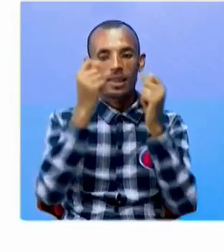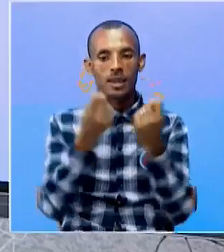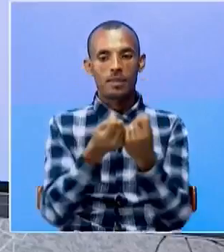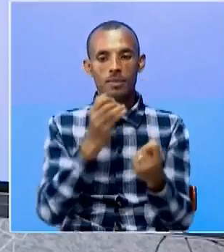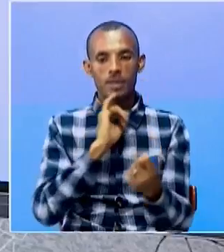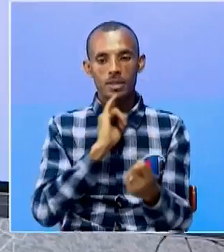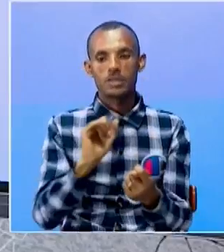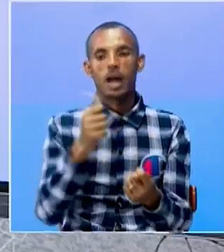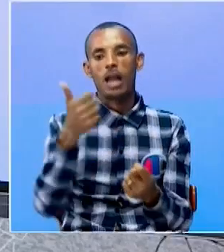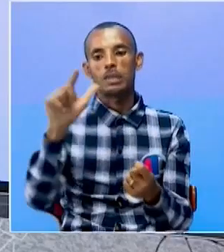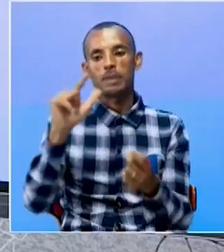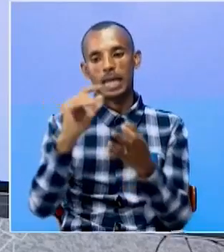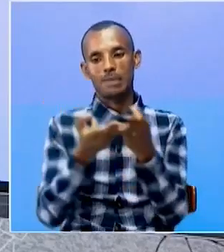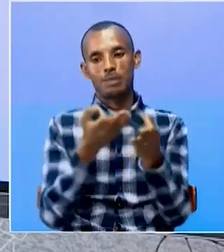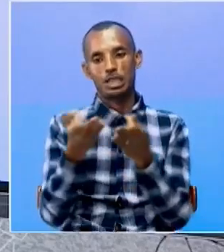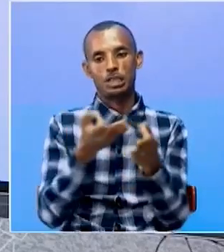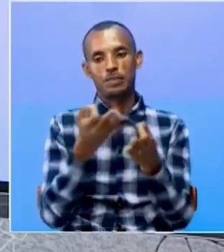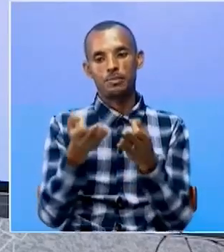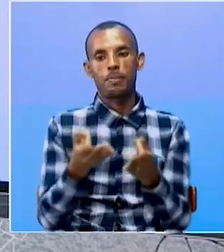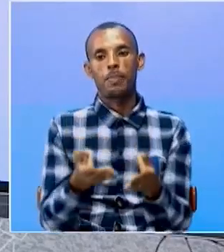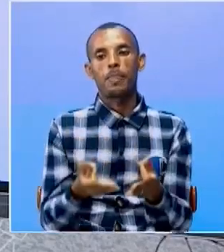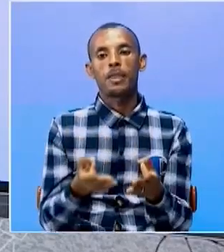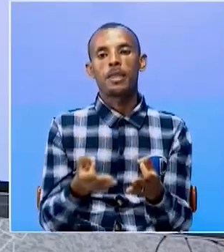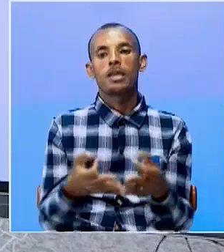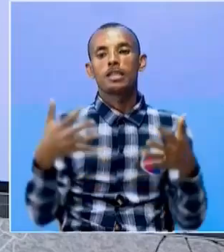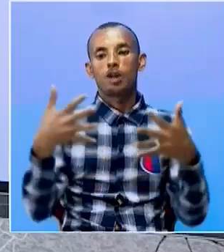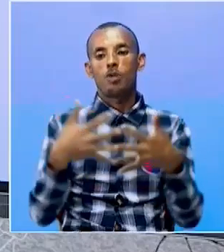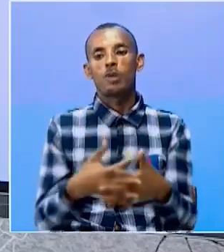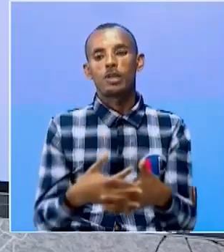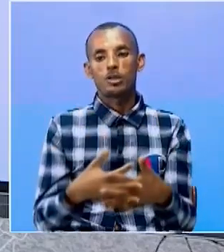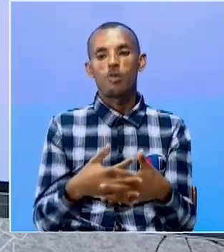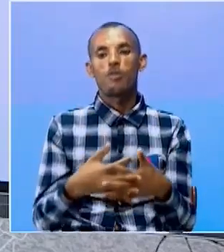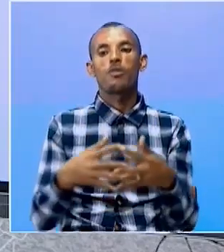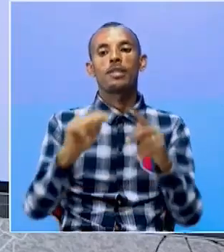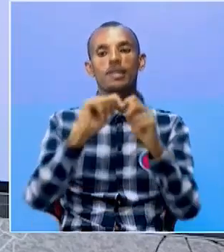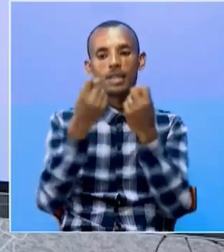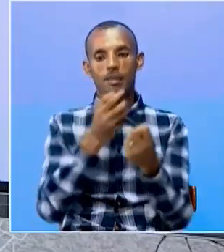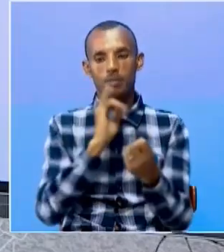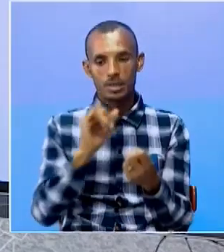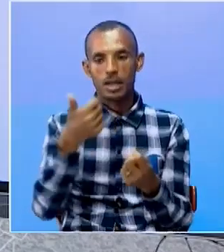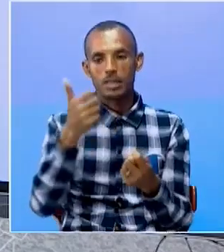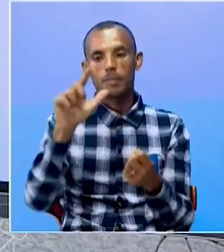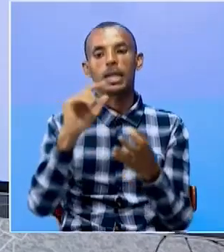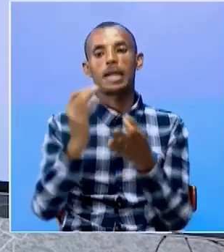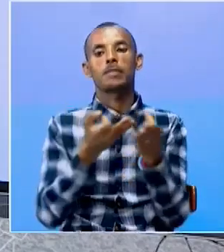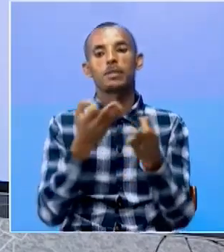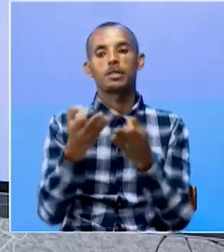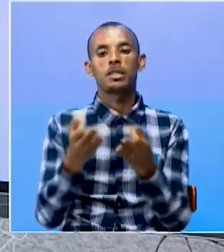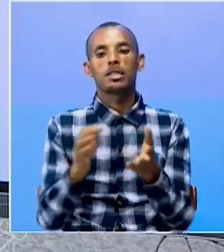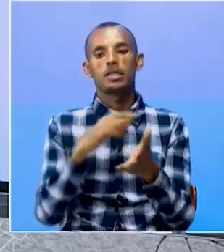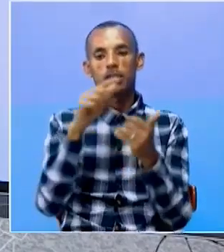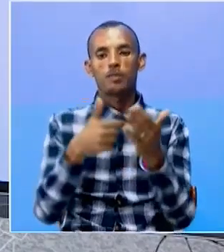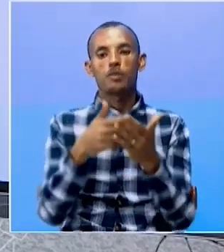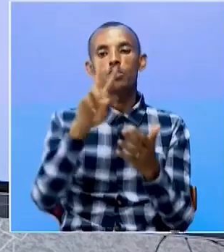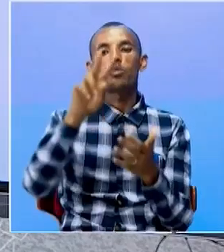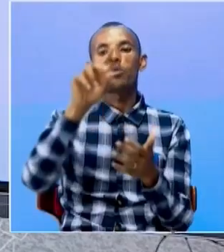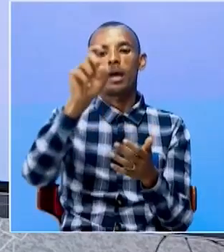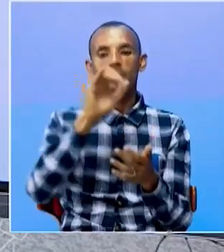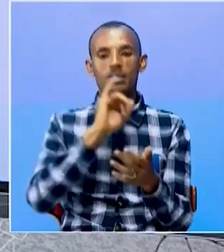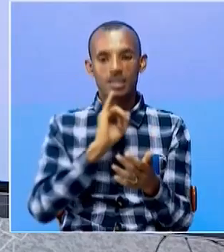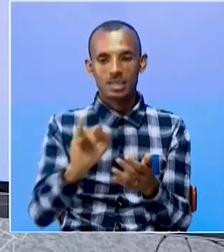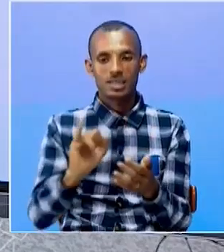algebraic expression, or it's a combination of terms, also an algebraic expression. Therefore, 2x is a